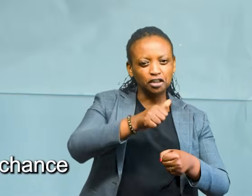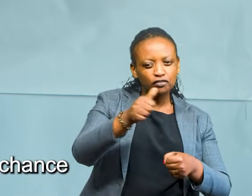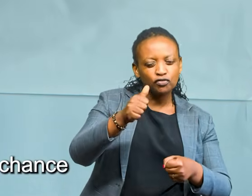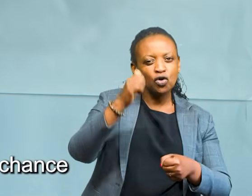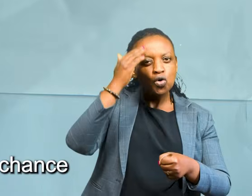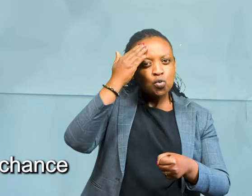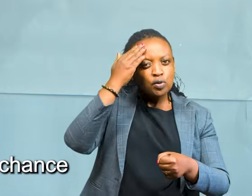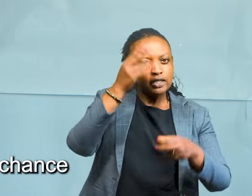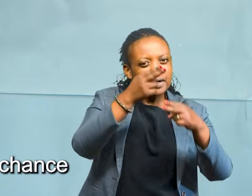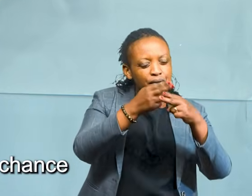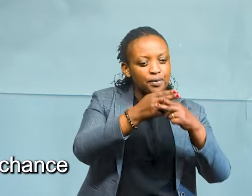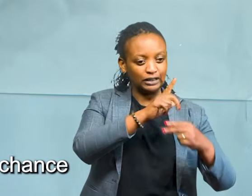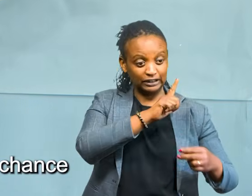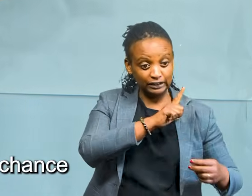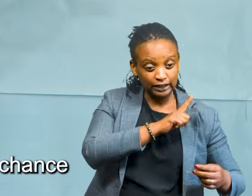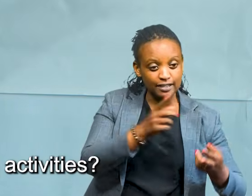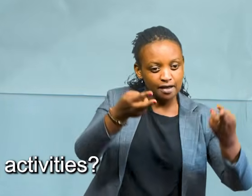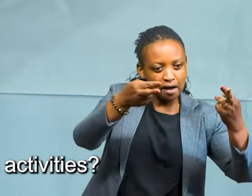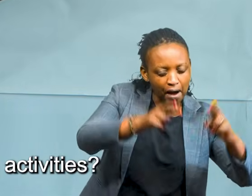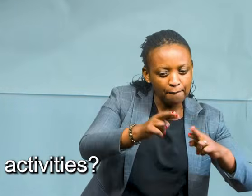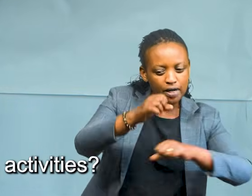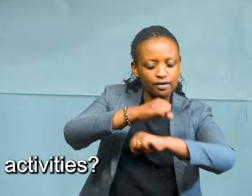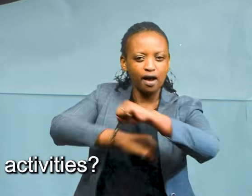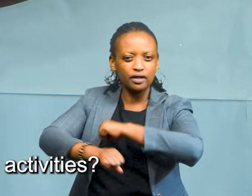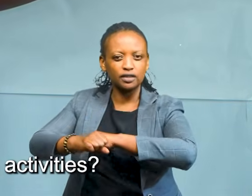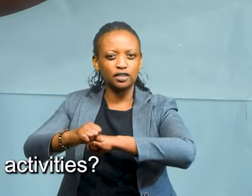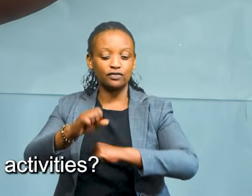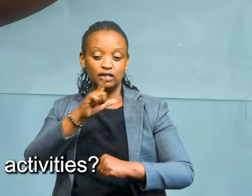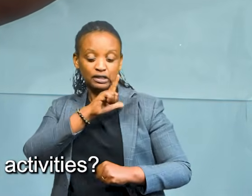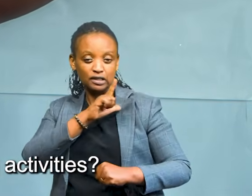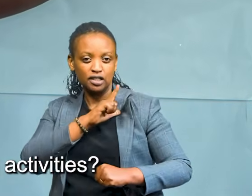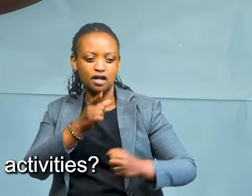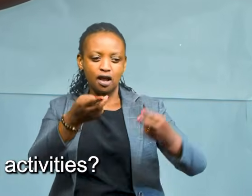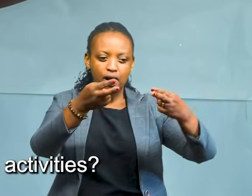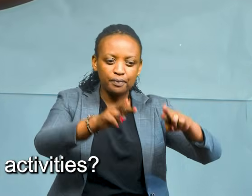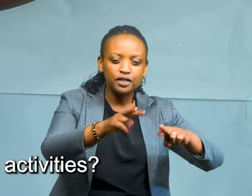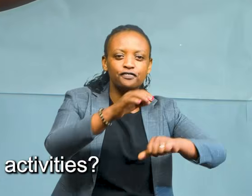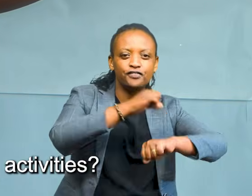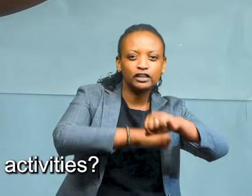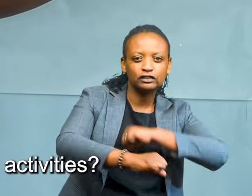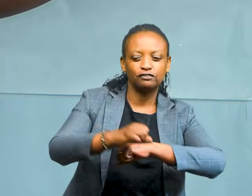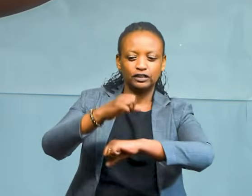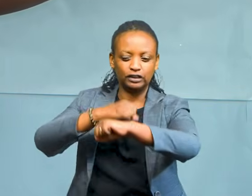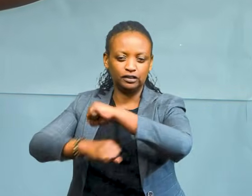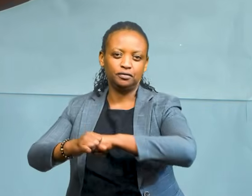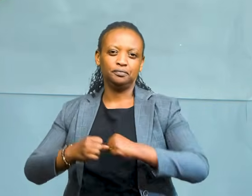to identify the chance happening activities, the chance happening